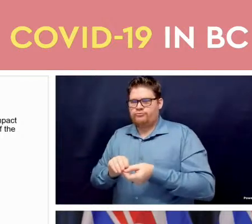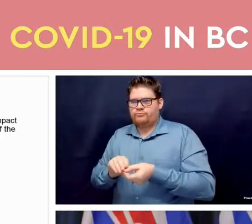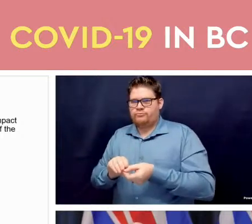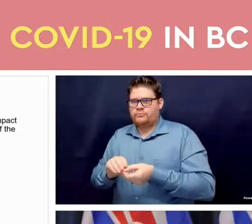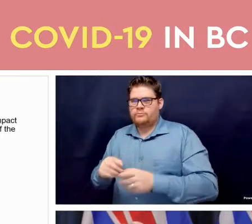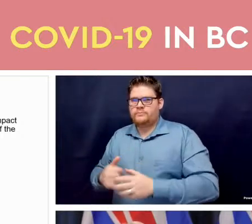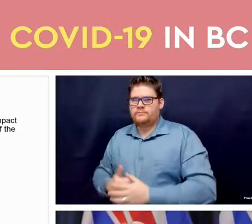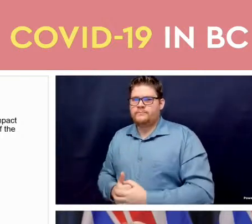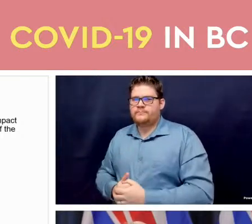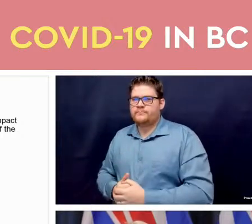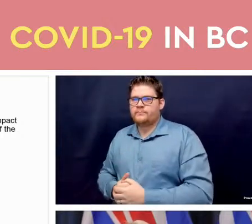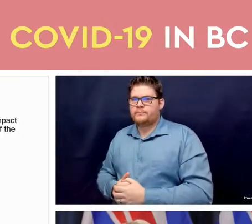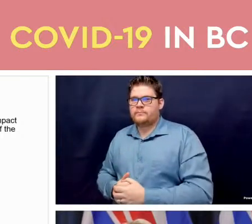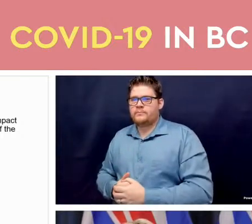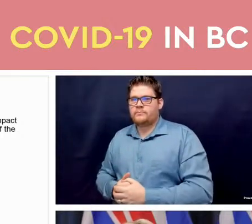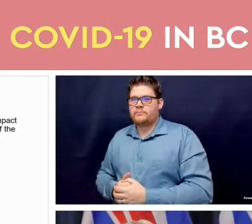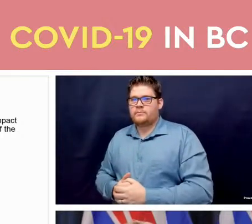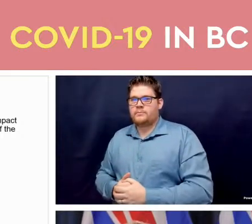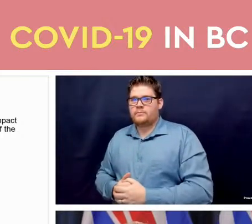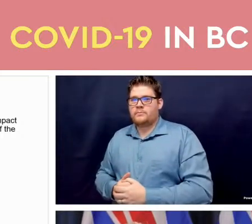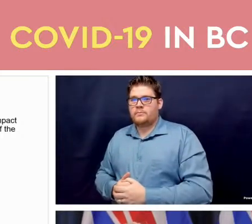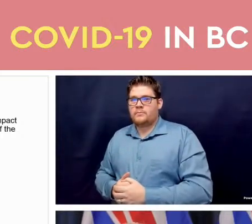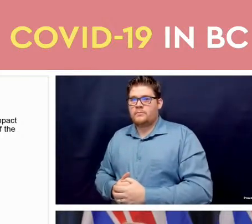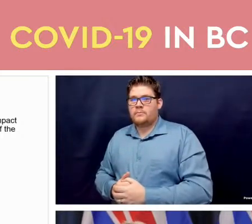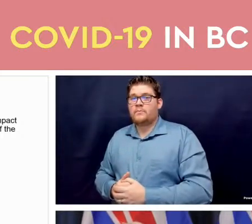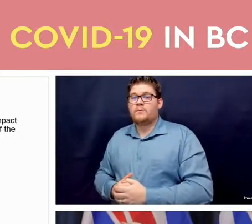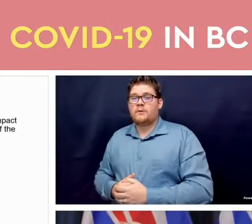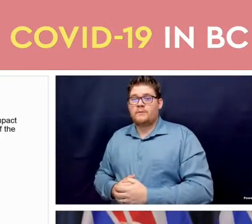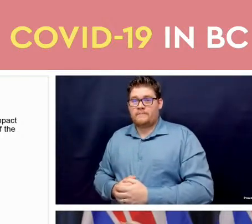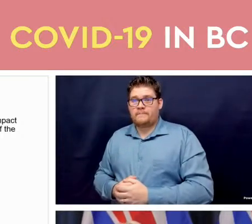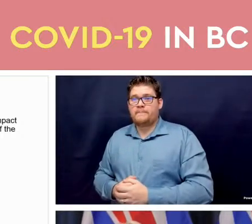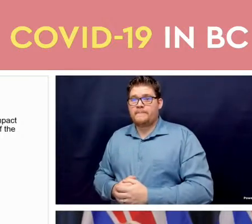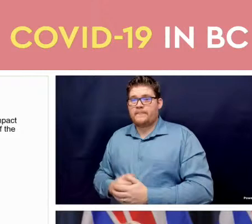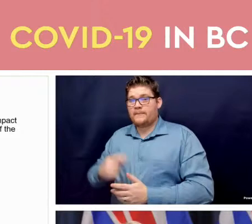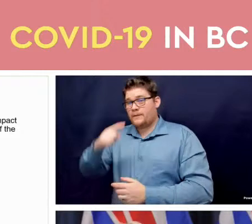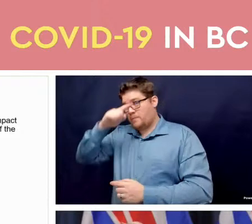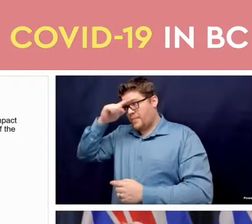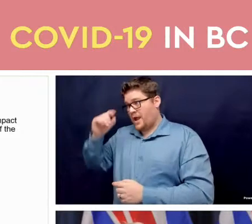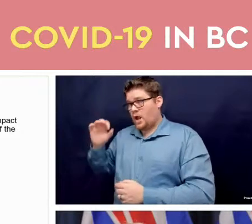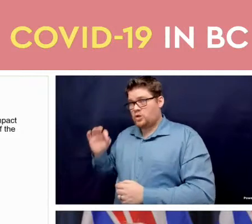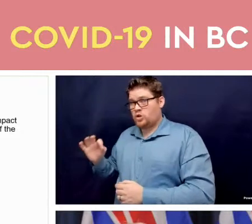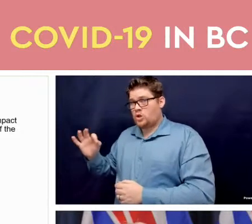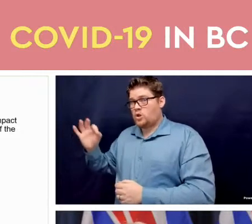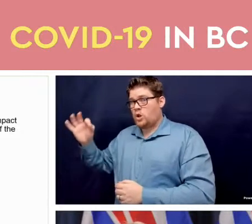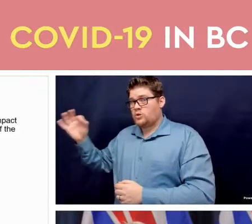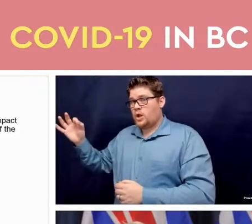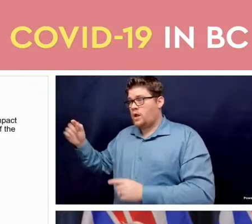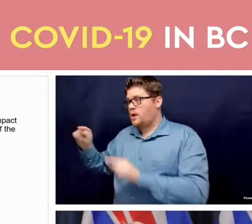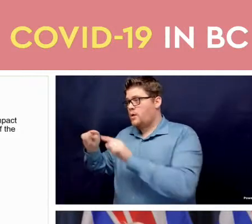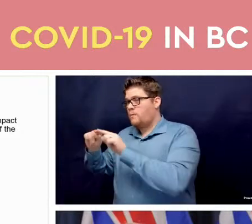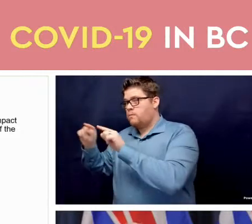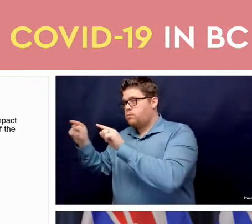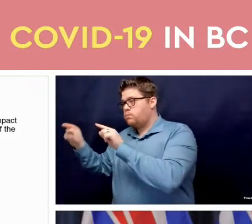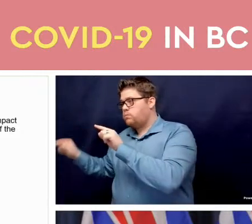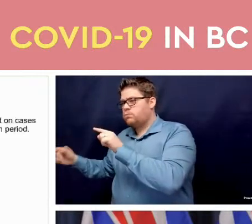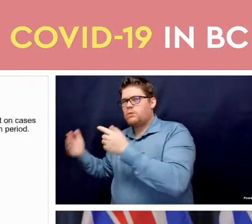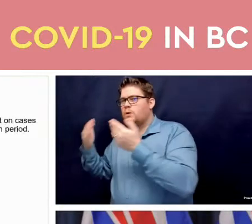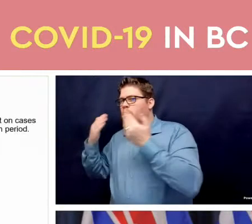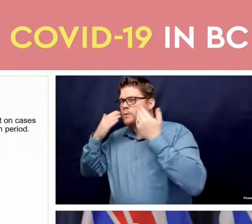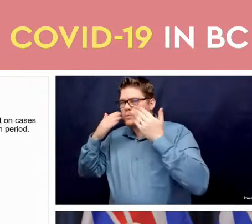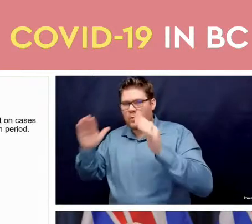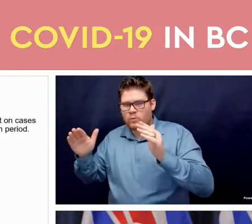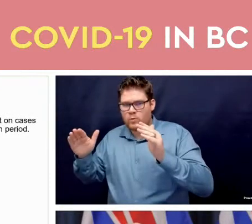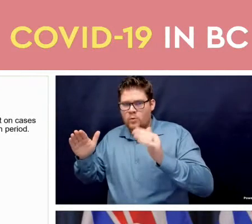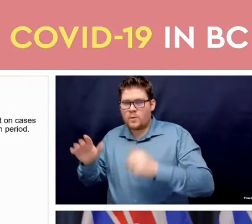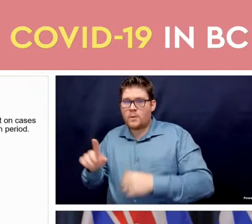22nd, so sometime next week. So a lag of about a week to, after we've started to see that peak in